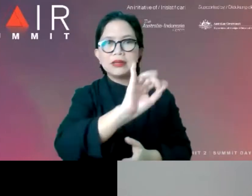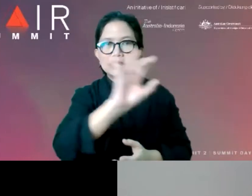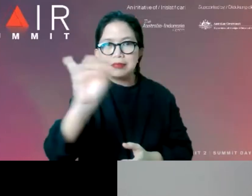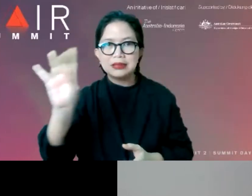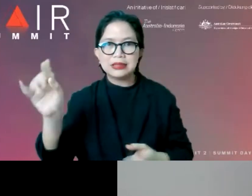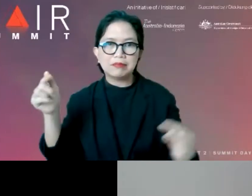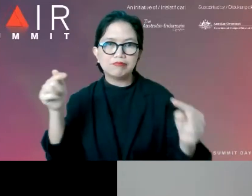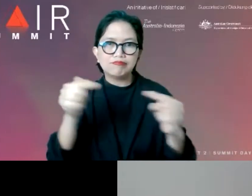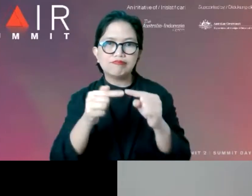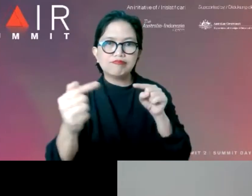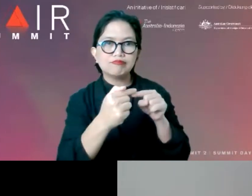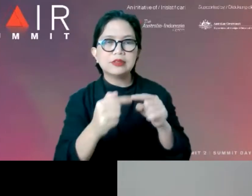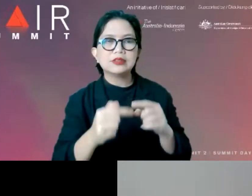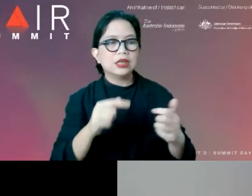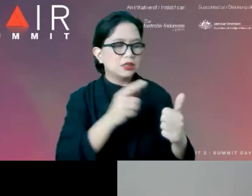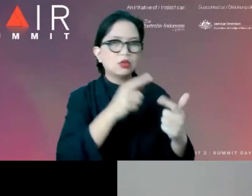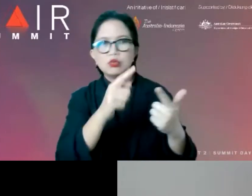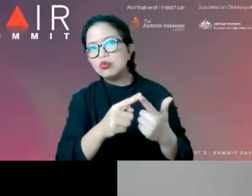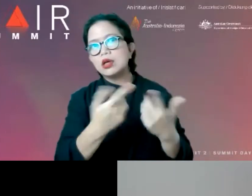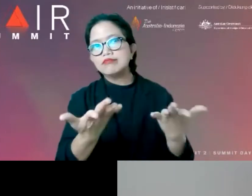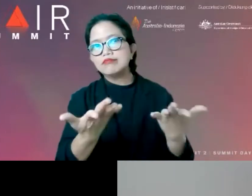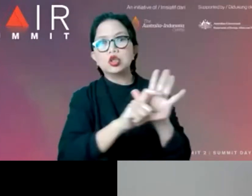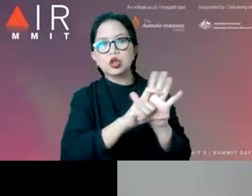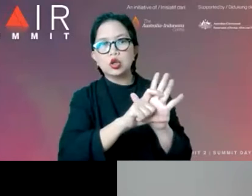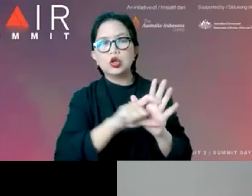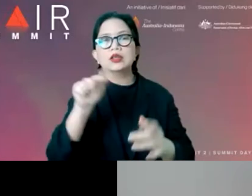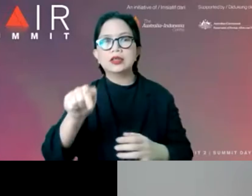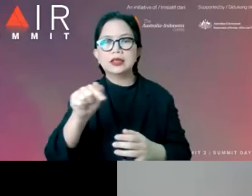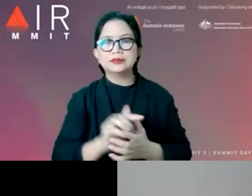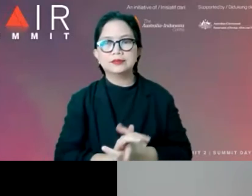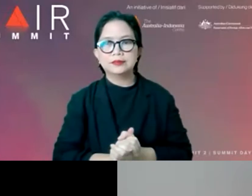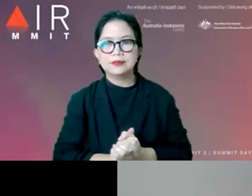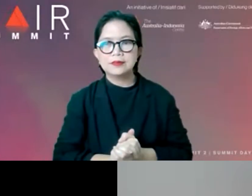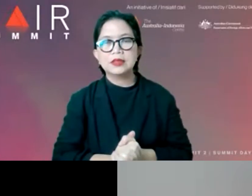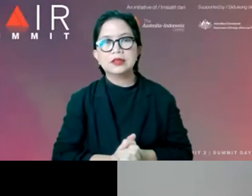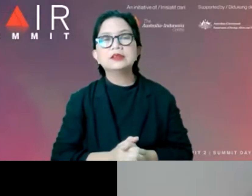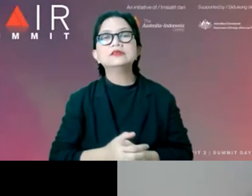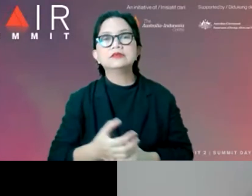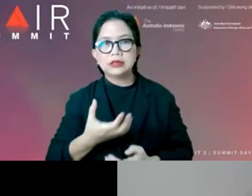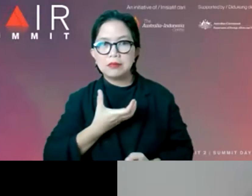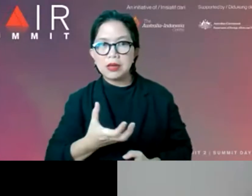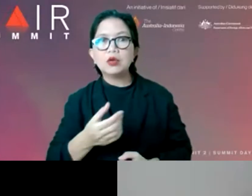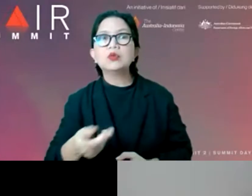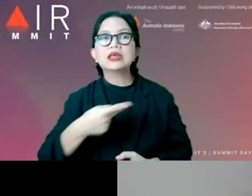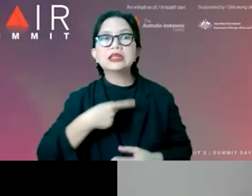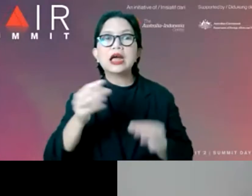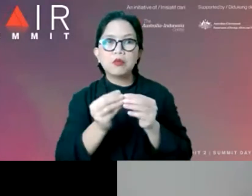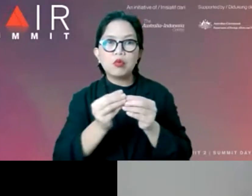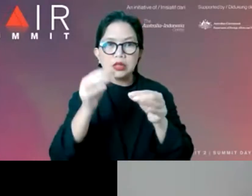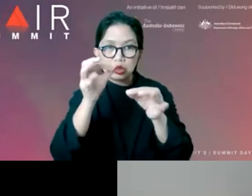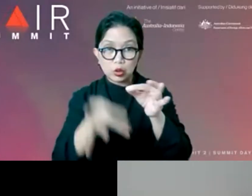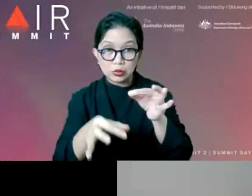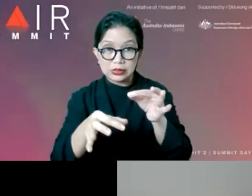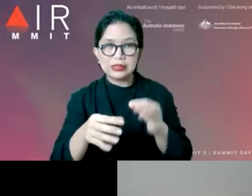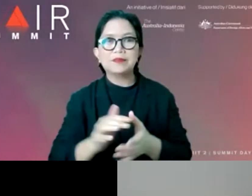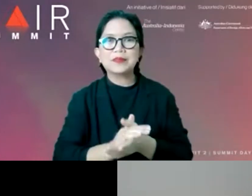the things that you're trying to solve, Anis, in the meetings that you're having? Yeah, thank you, Helen. I